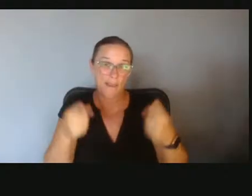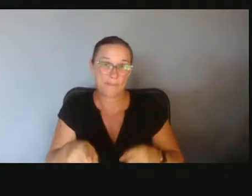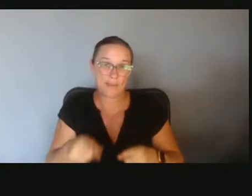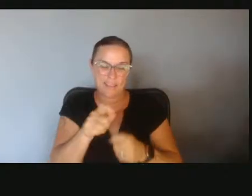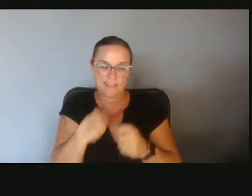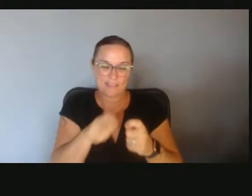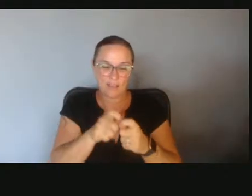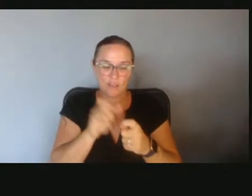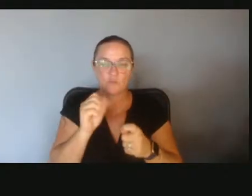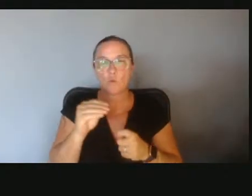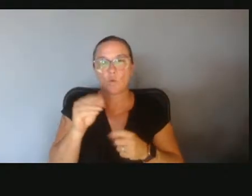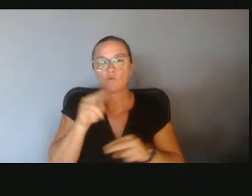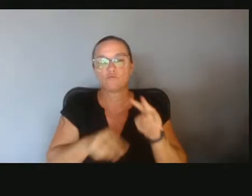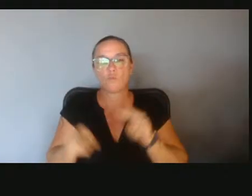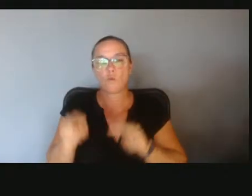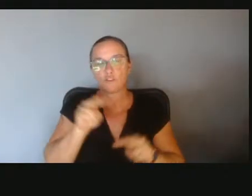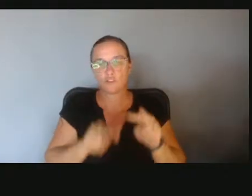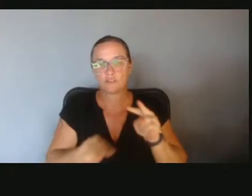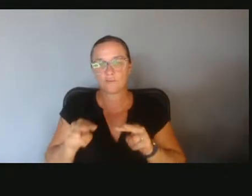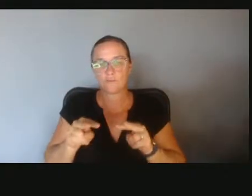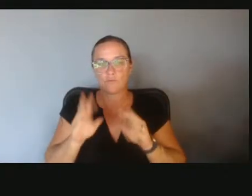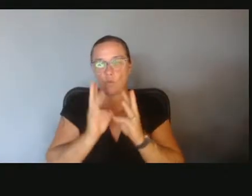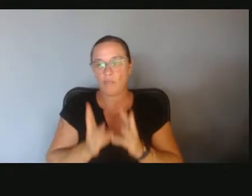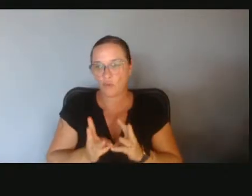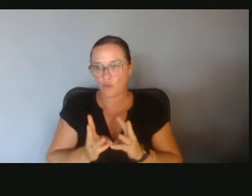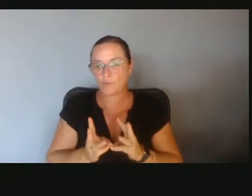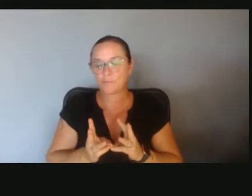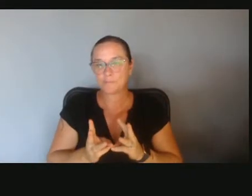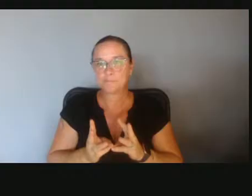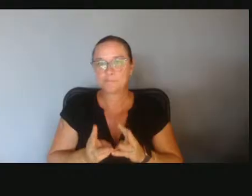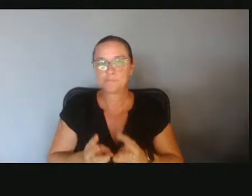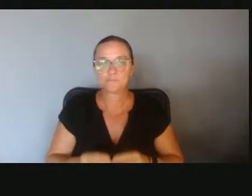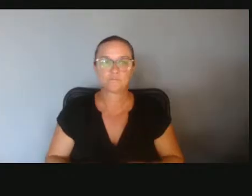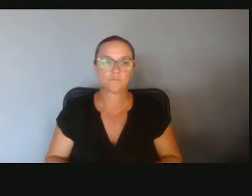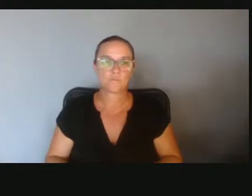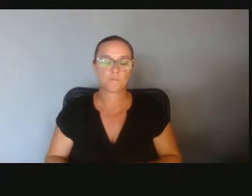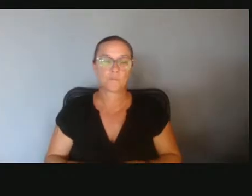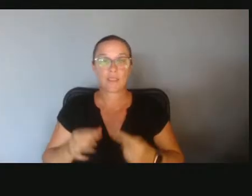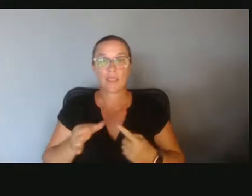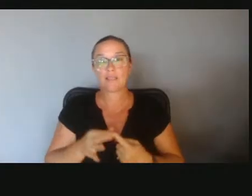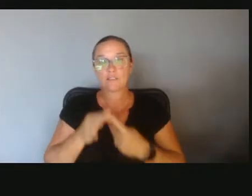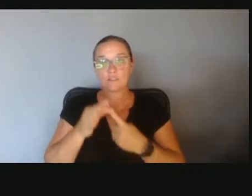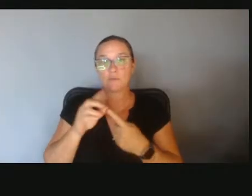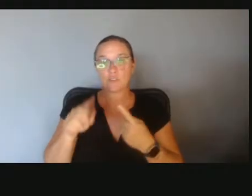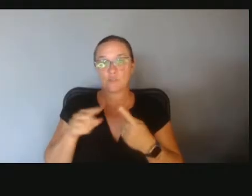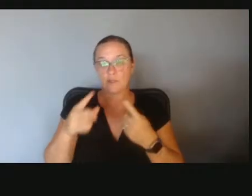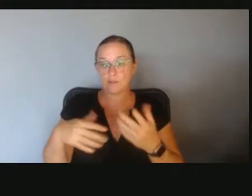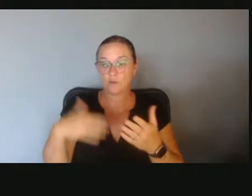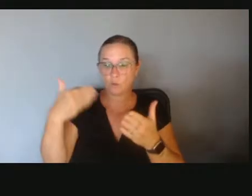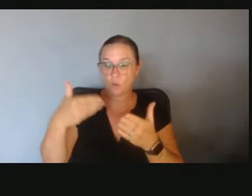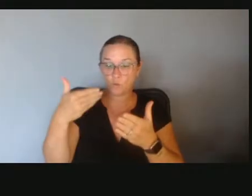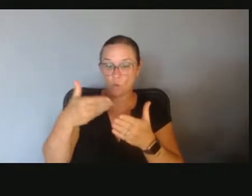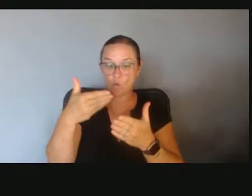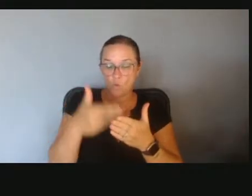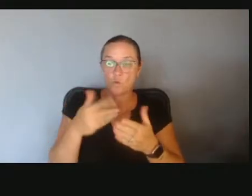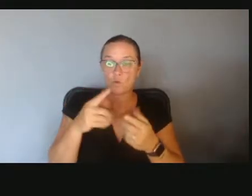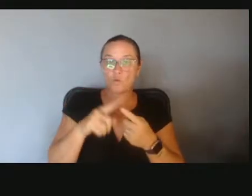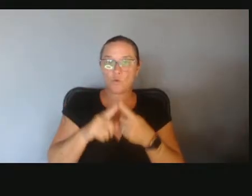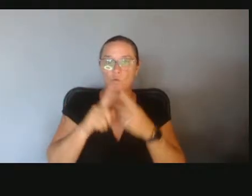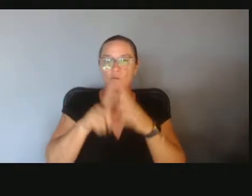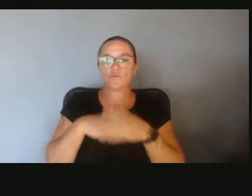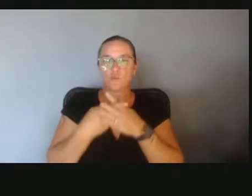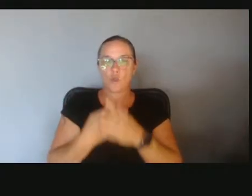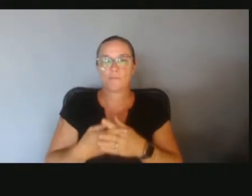So we're just kind of watching the weather patterns continuously here, especially as we get closer and closer to the expected onset.